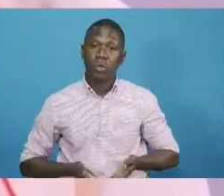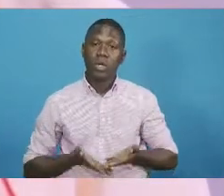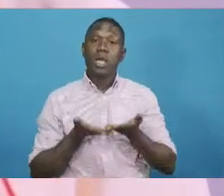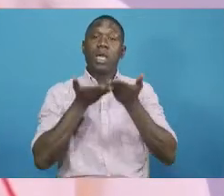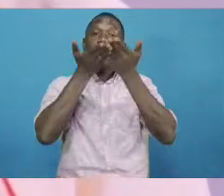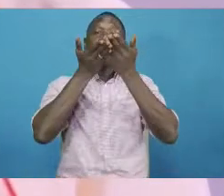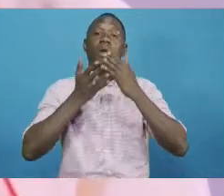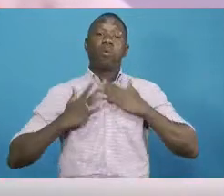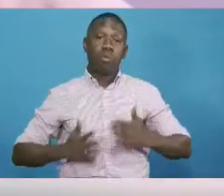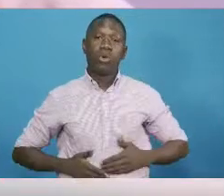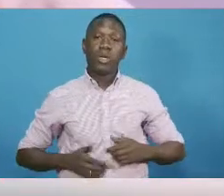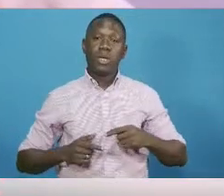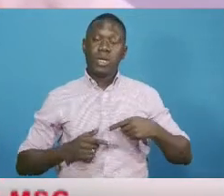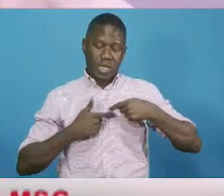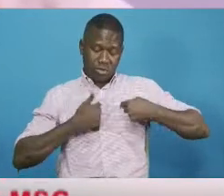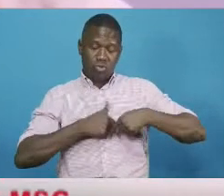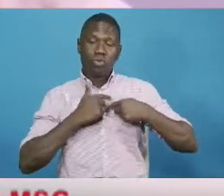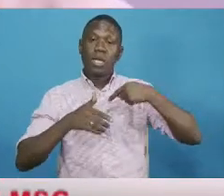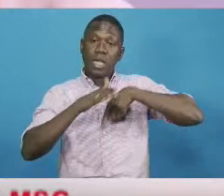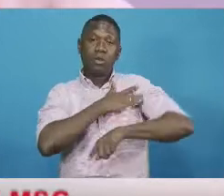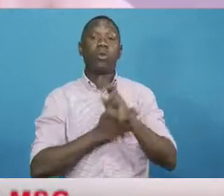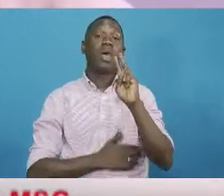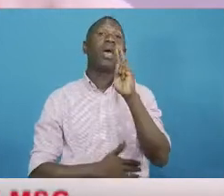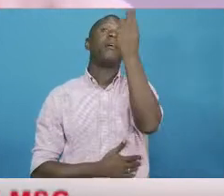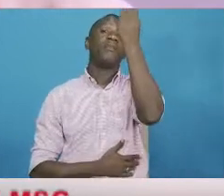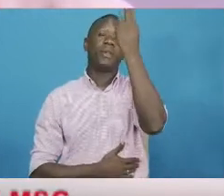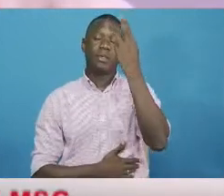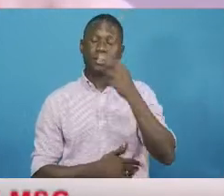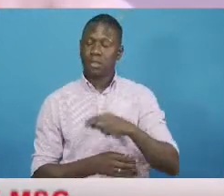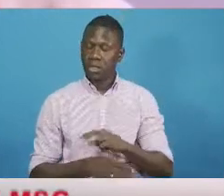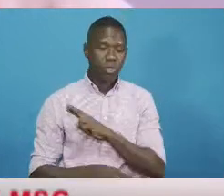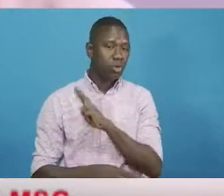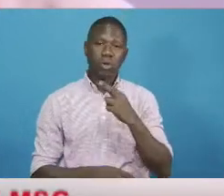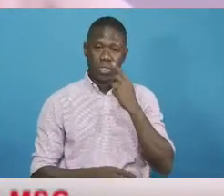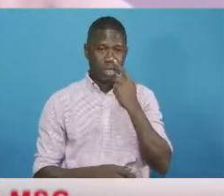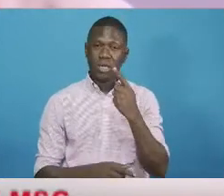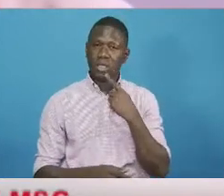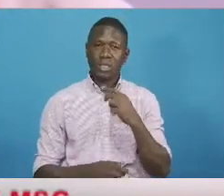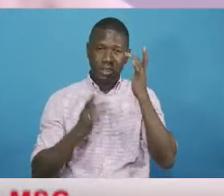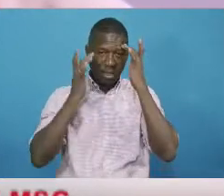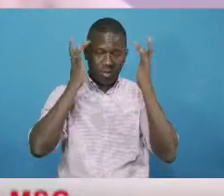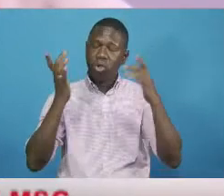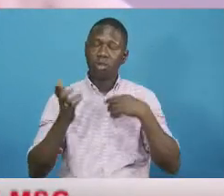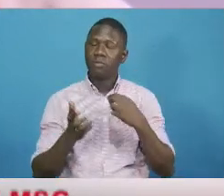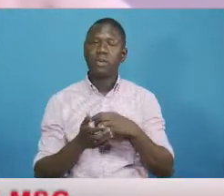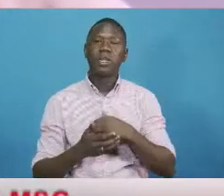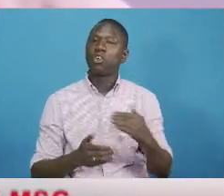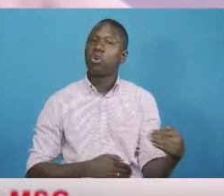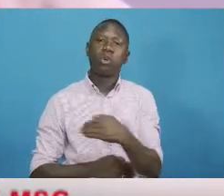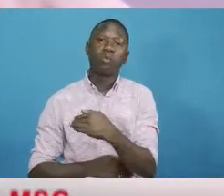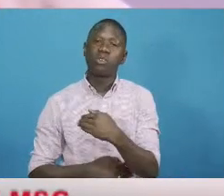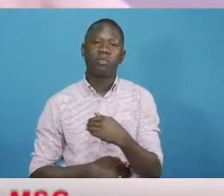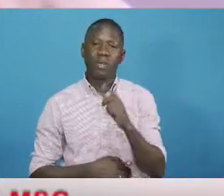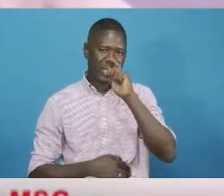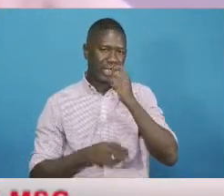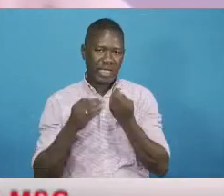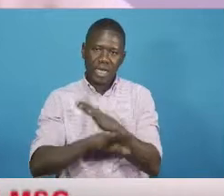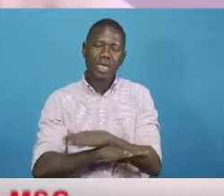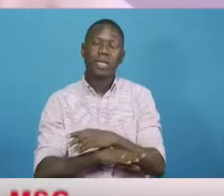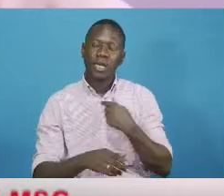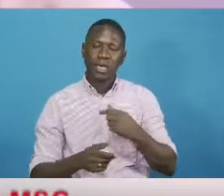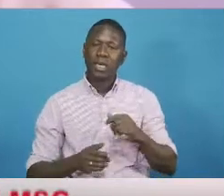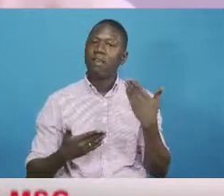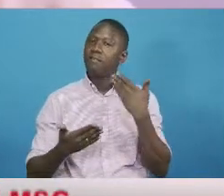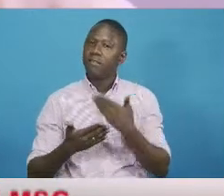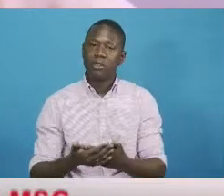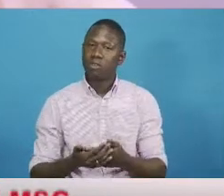heaven. She did not therefore experience the corruption of death at the end of her life, because